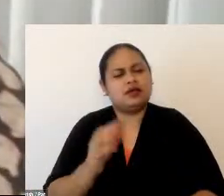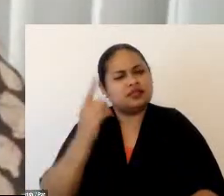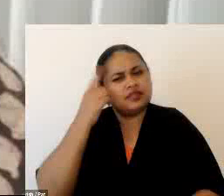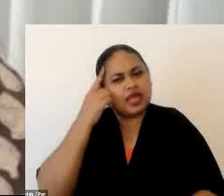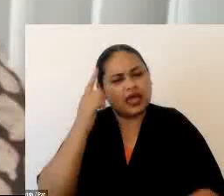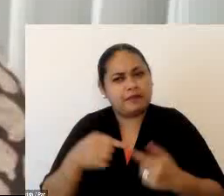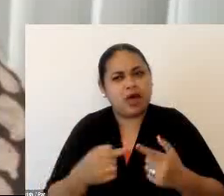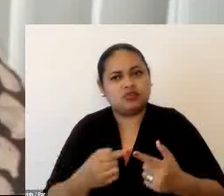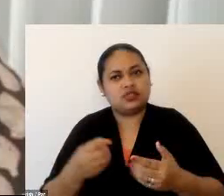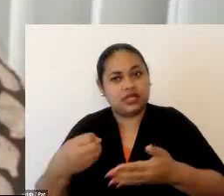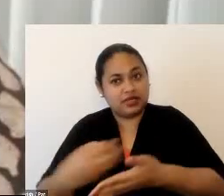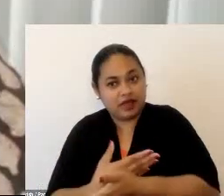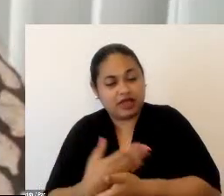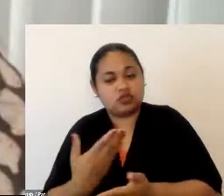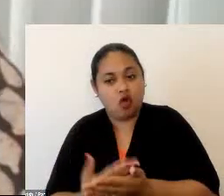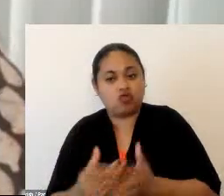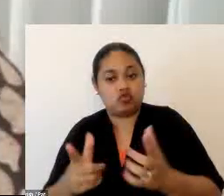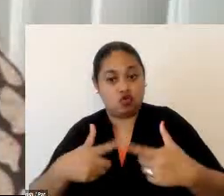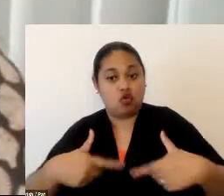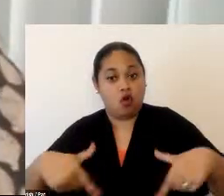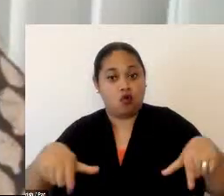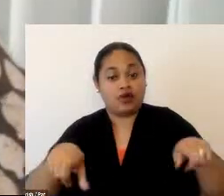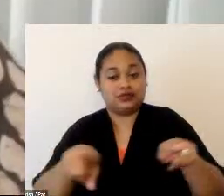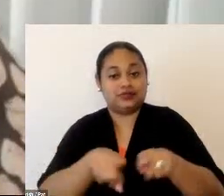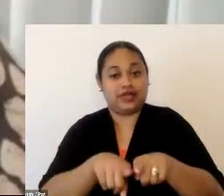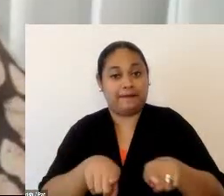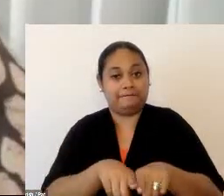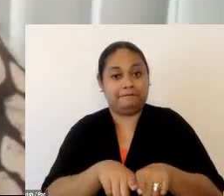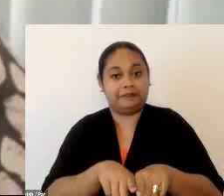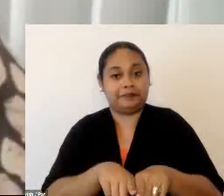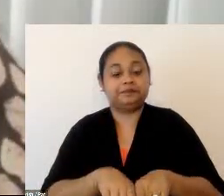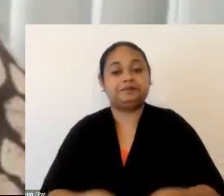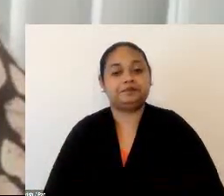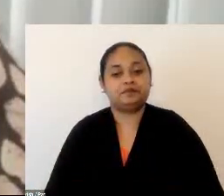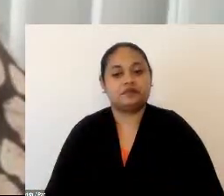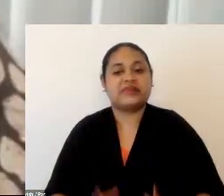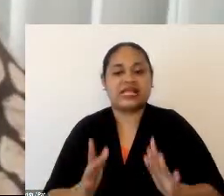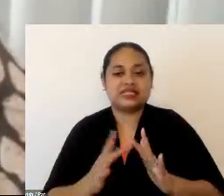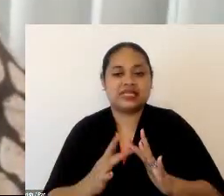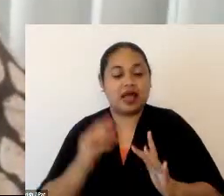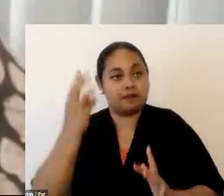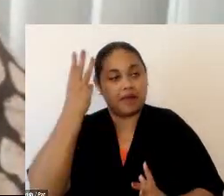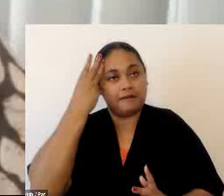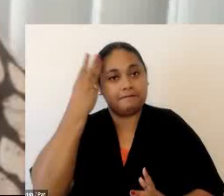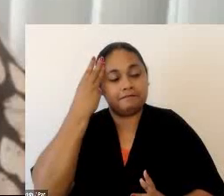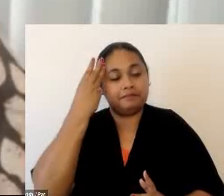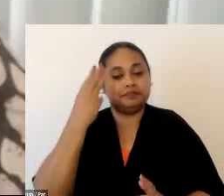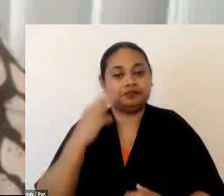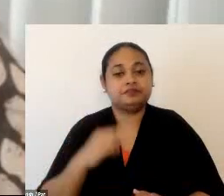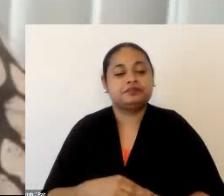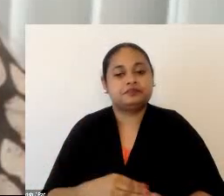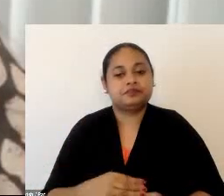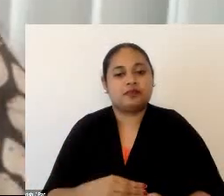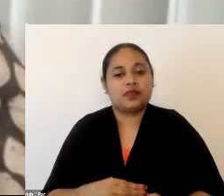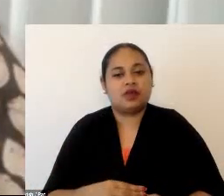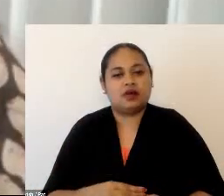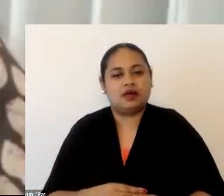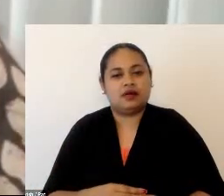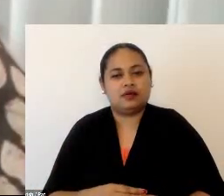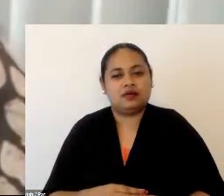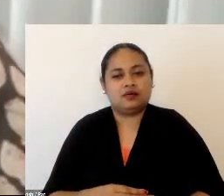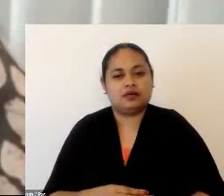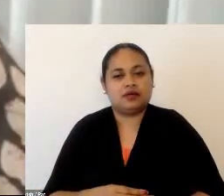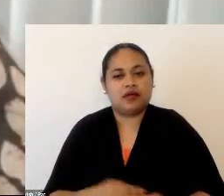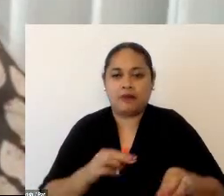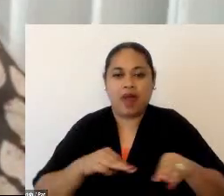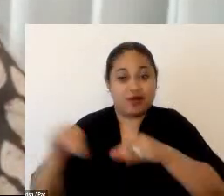the impacts on local income, you know, sort of low income women, single mothers, women of color, migrant women,